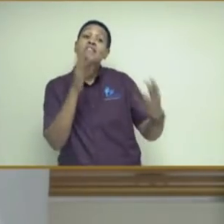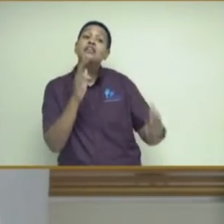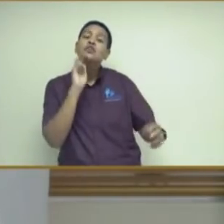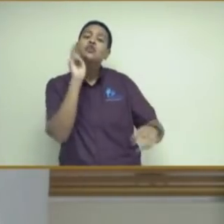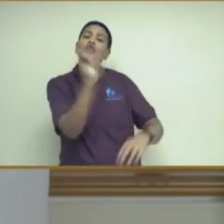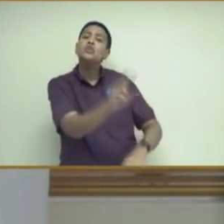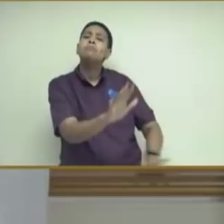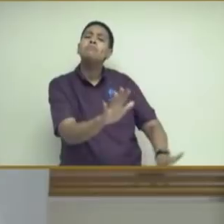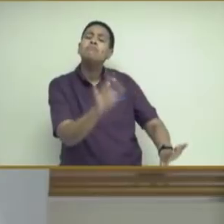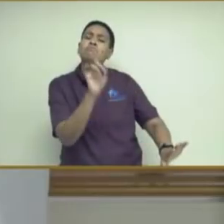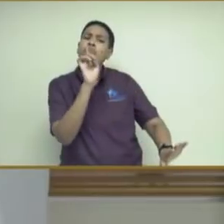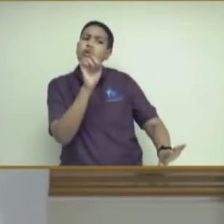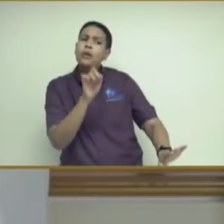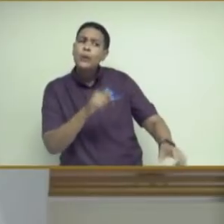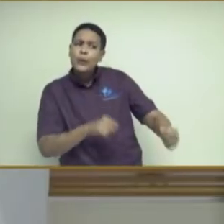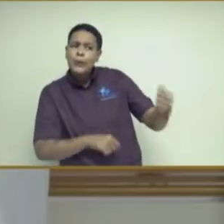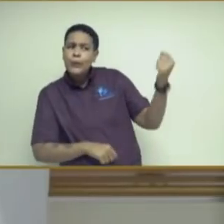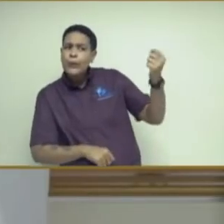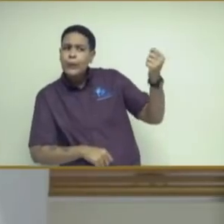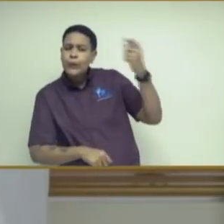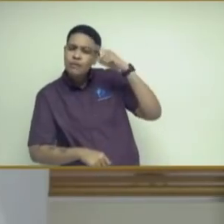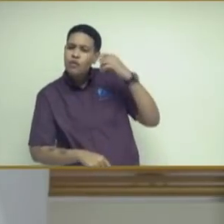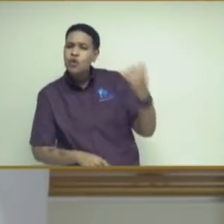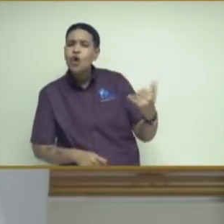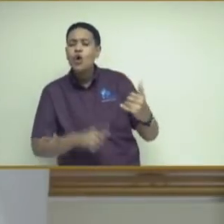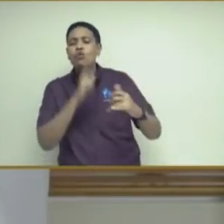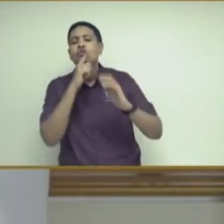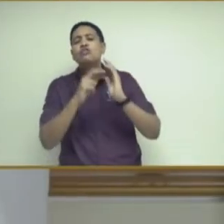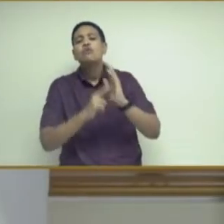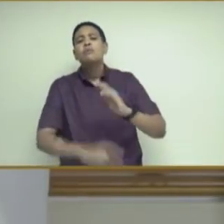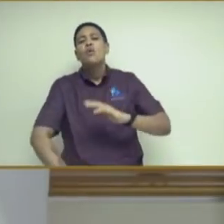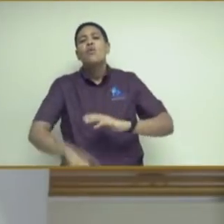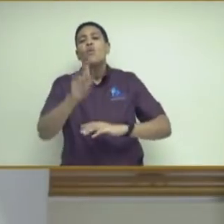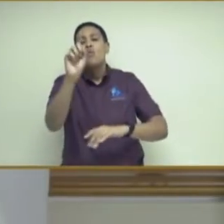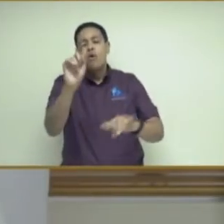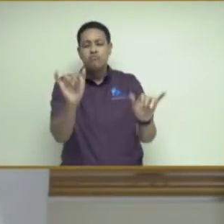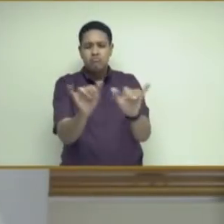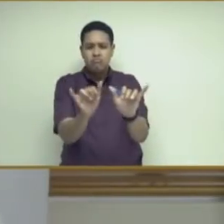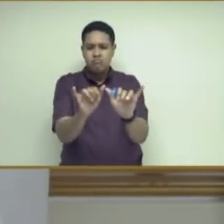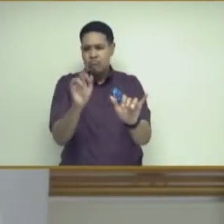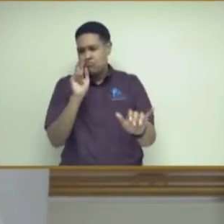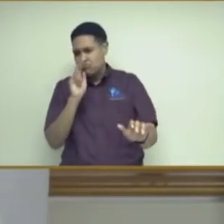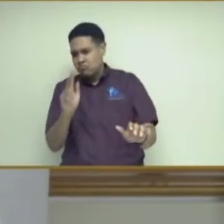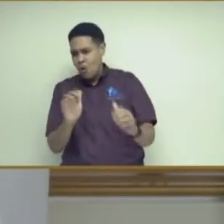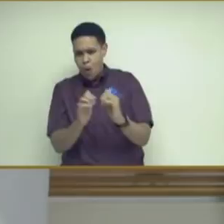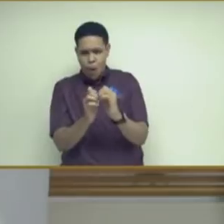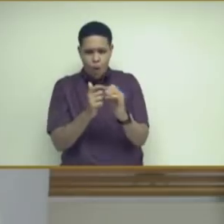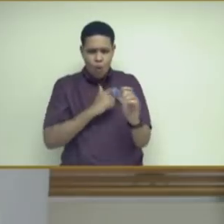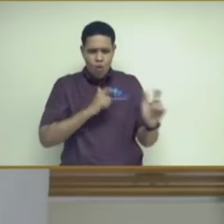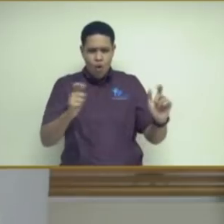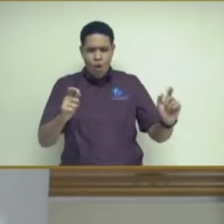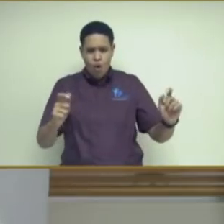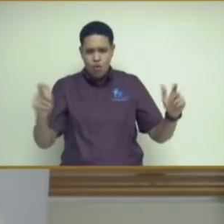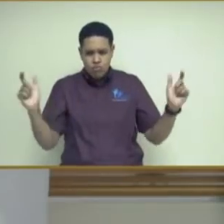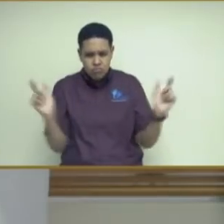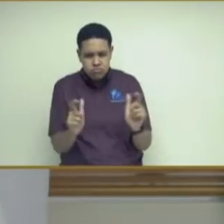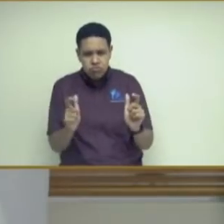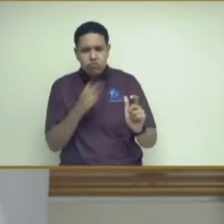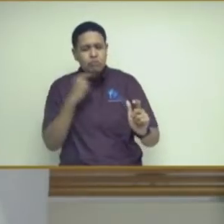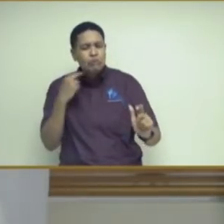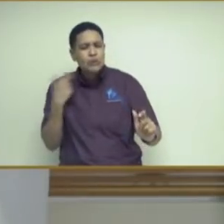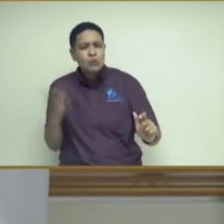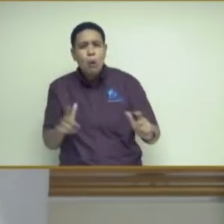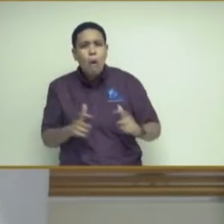been put on hold for now, represents one of the measures to attempt to control the potential risks